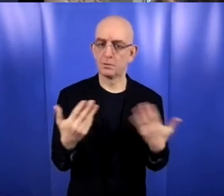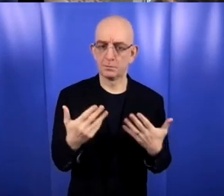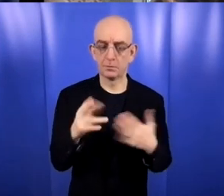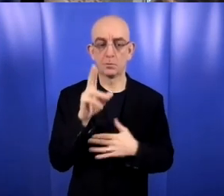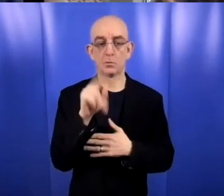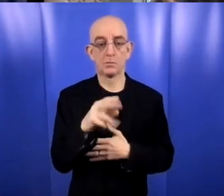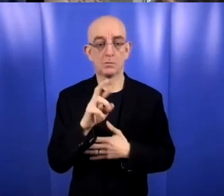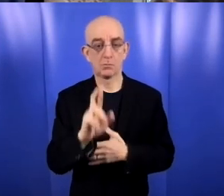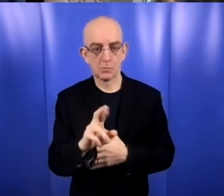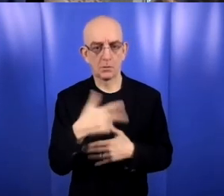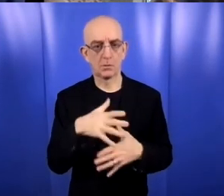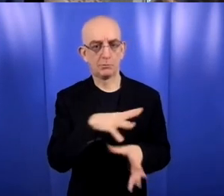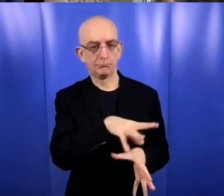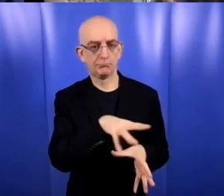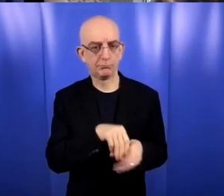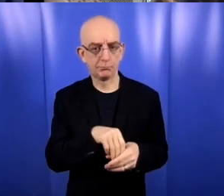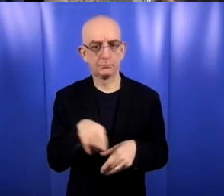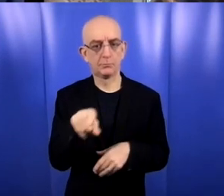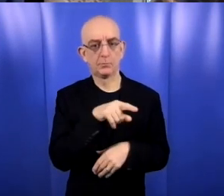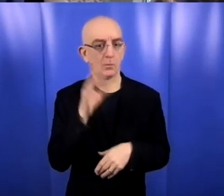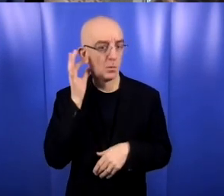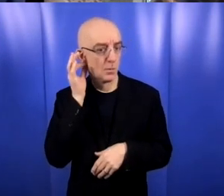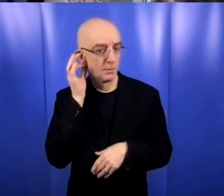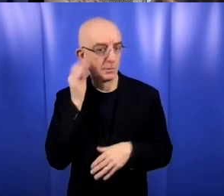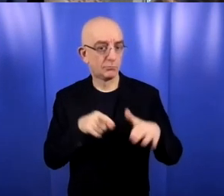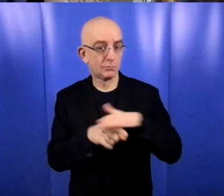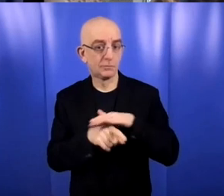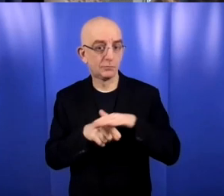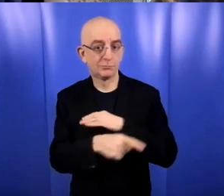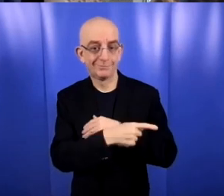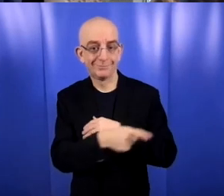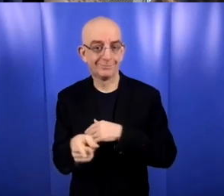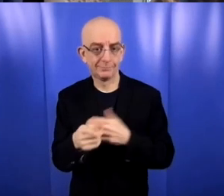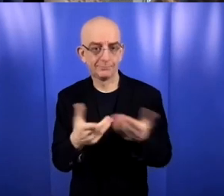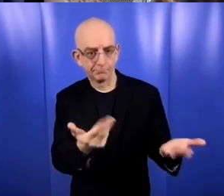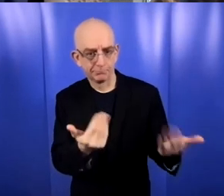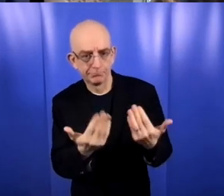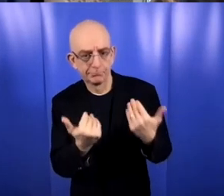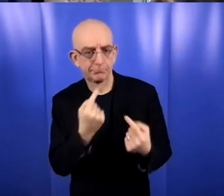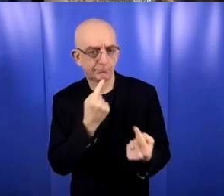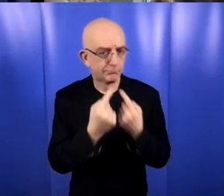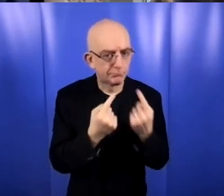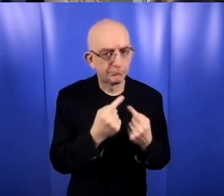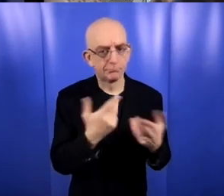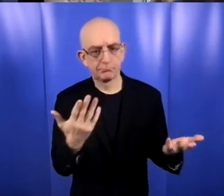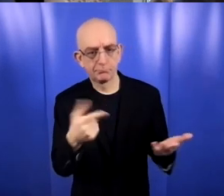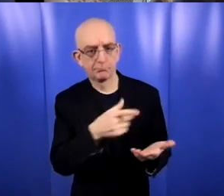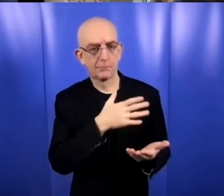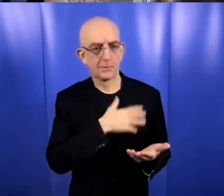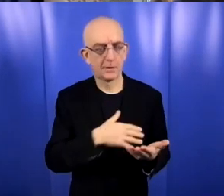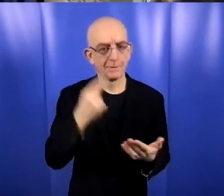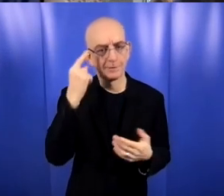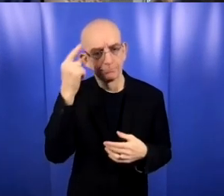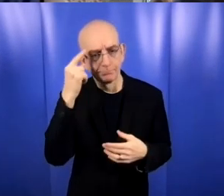but equally in finding solutions. Okay, so women not just involved in the life